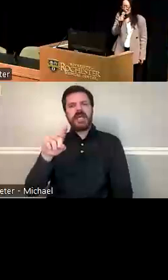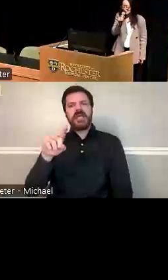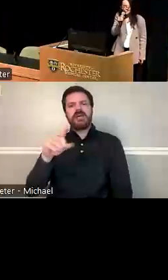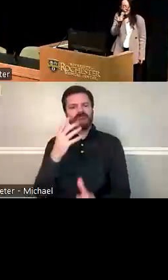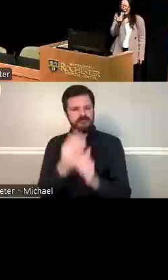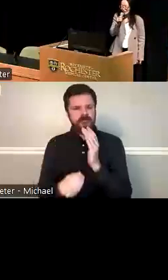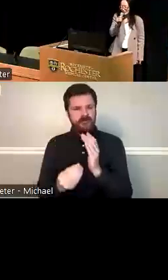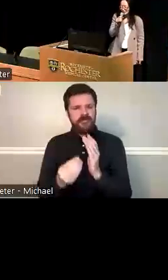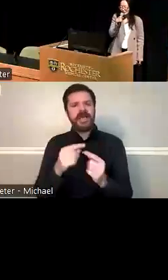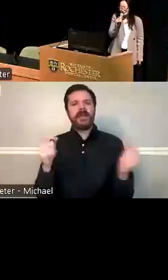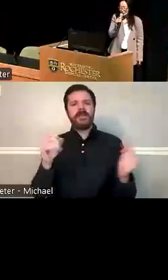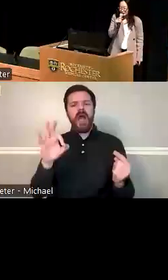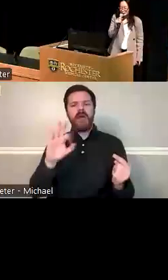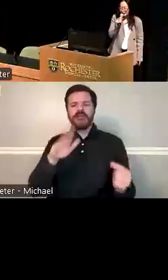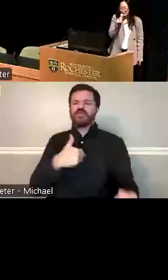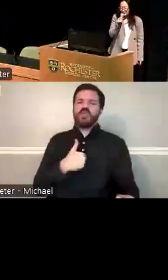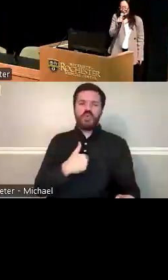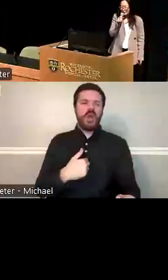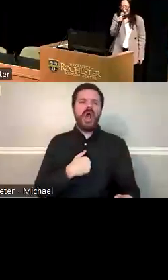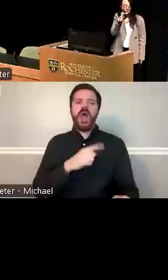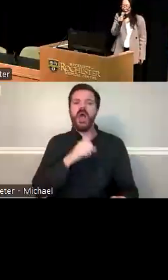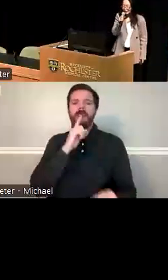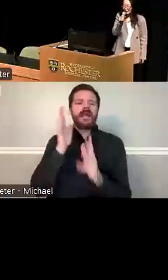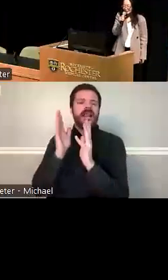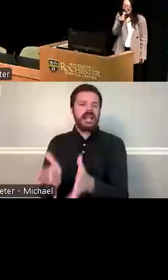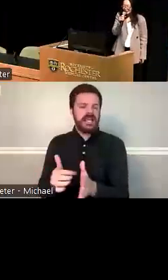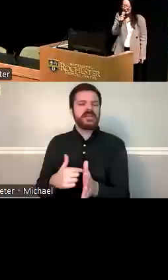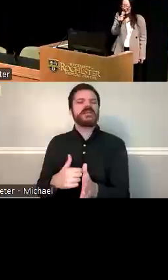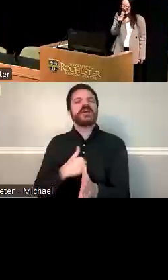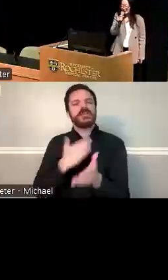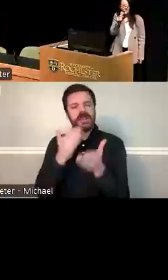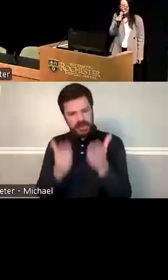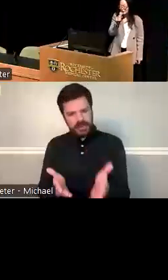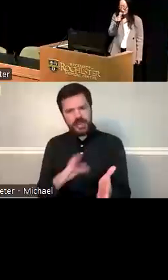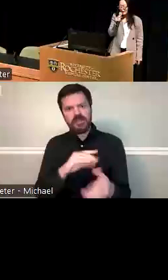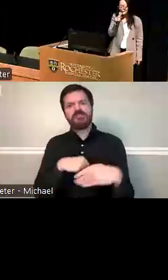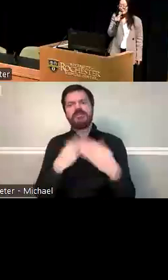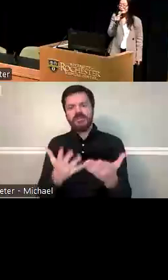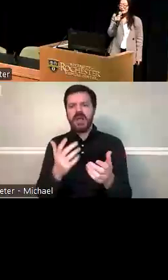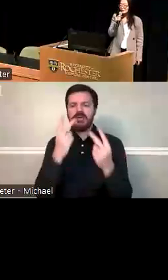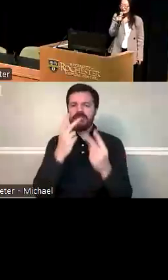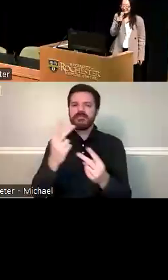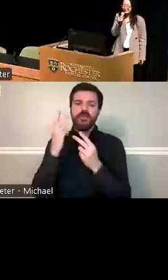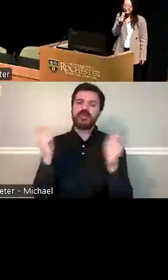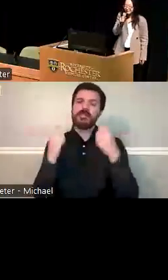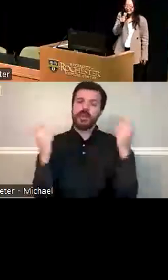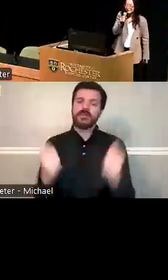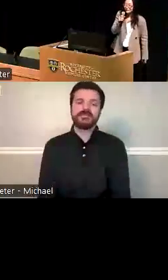the soul, and I'm not going to leave him. I'm going to be there, and I'm going to provide the memorial